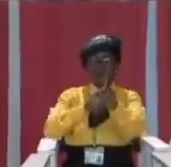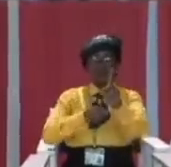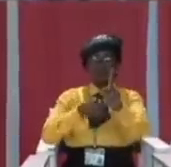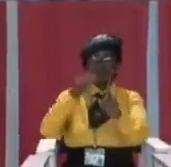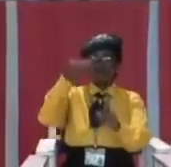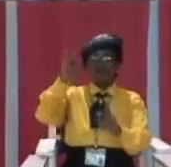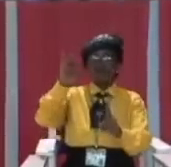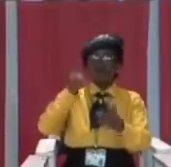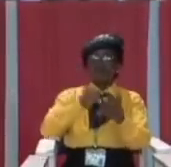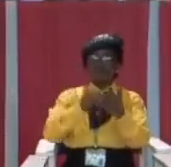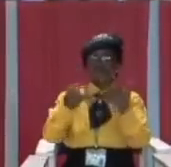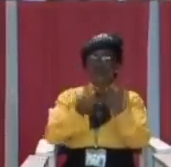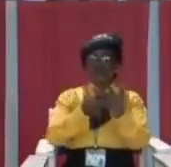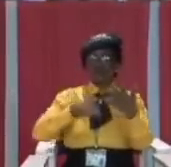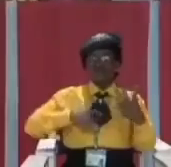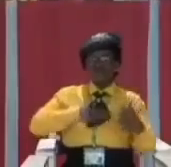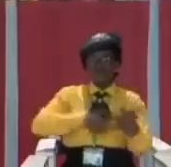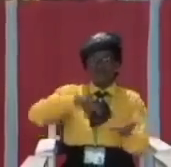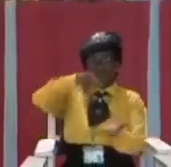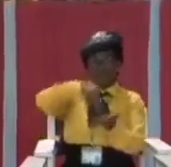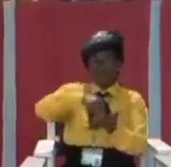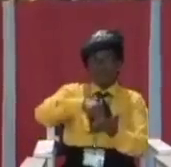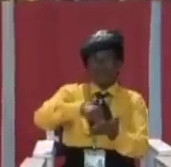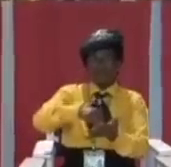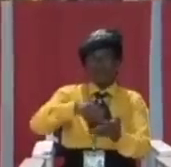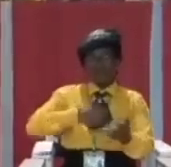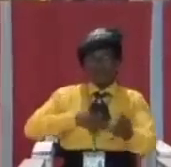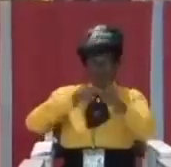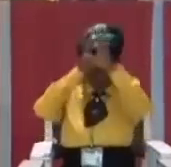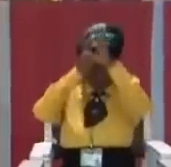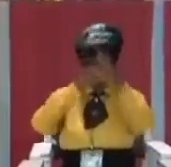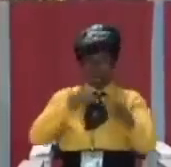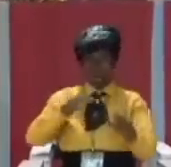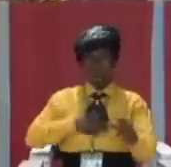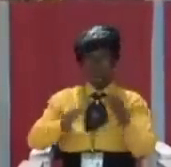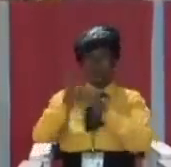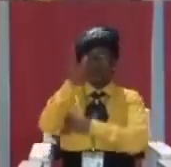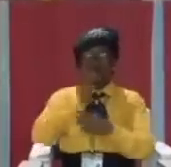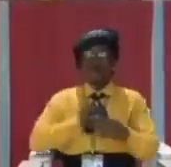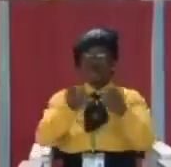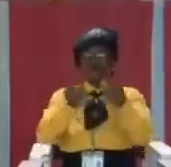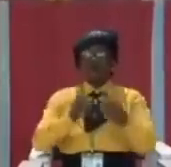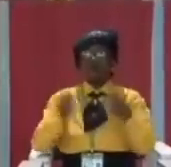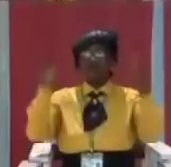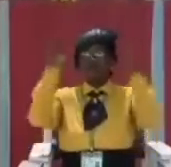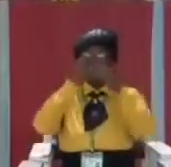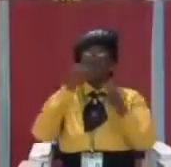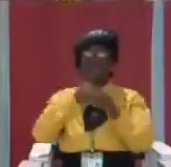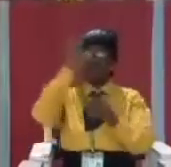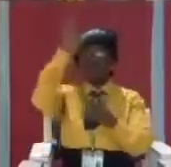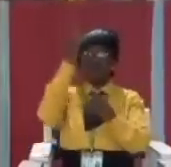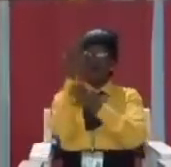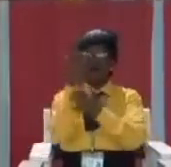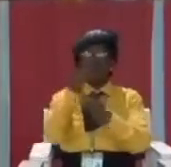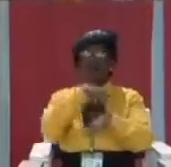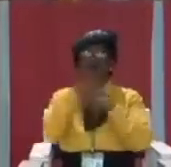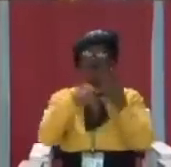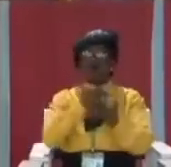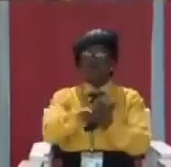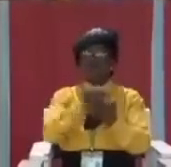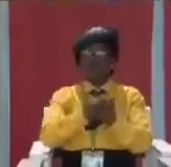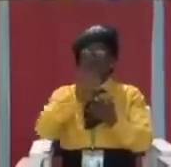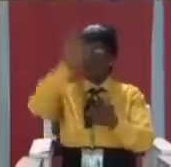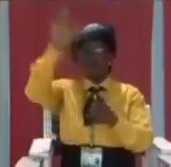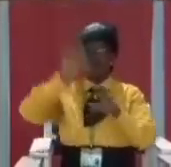My Father, my God, I want to commit into your hands all these your children born in January.